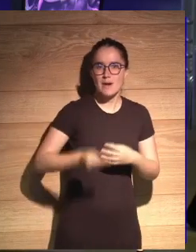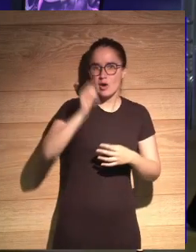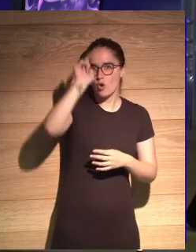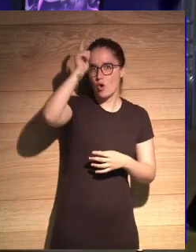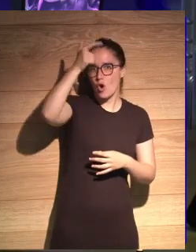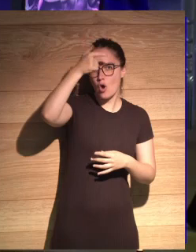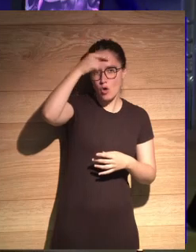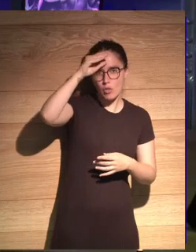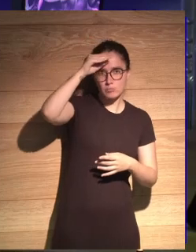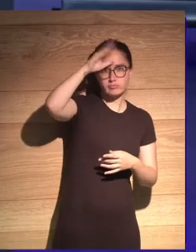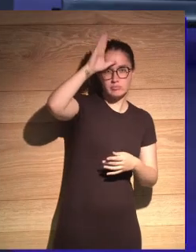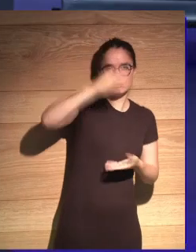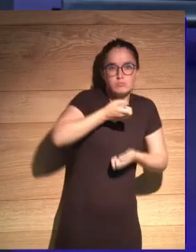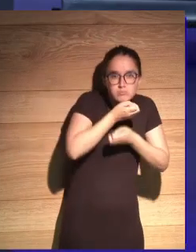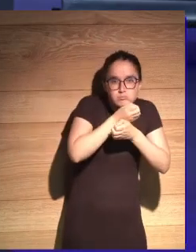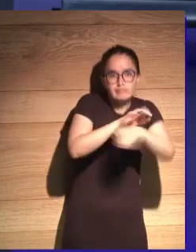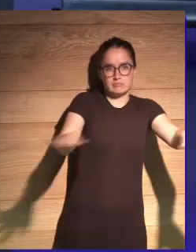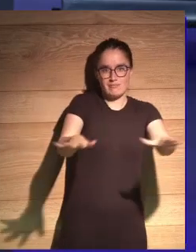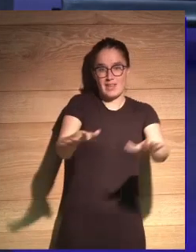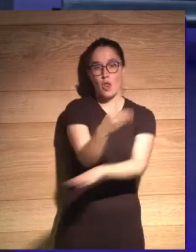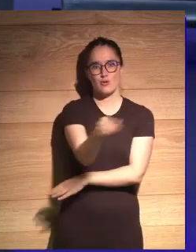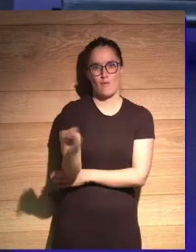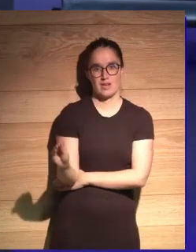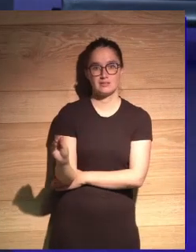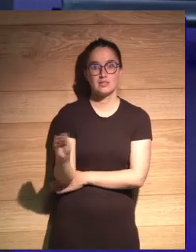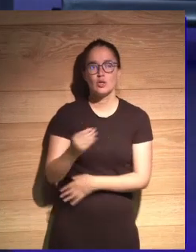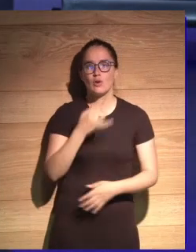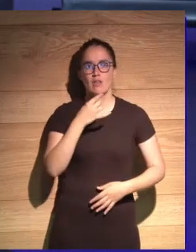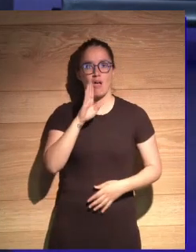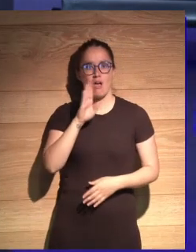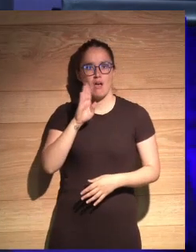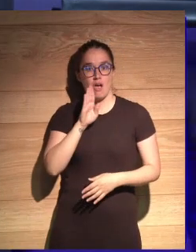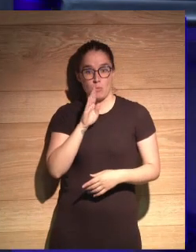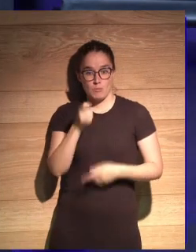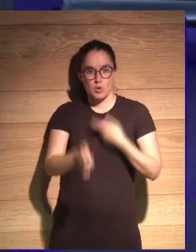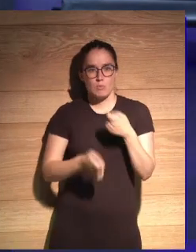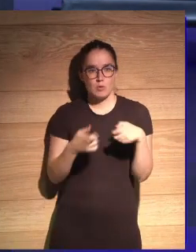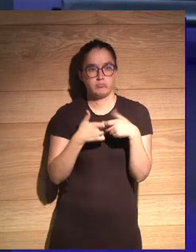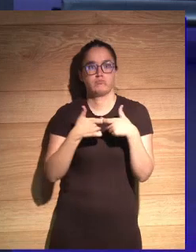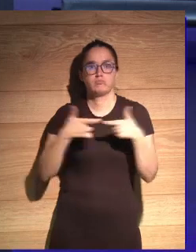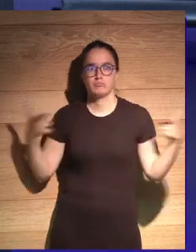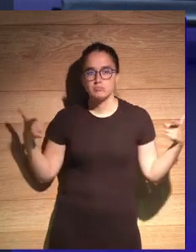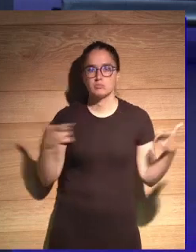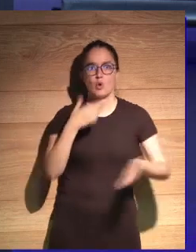as they are a very good tool to disseminate knowledge.